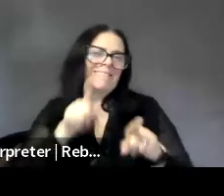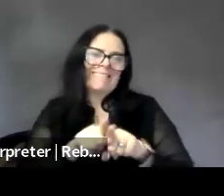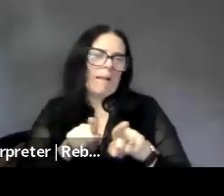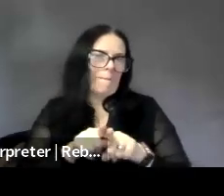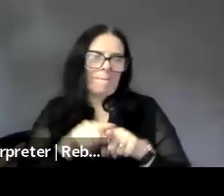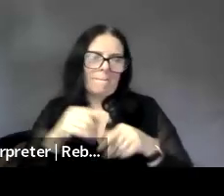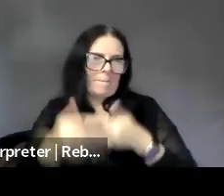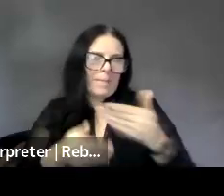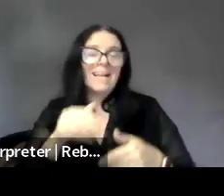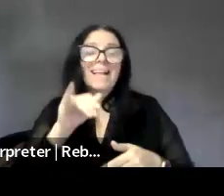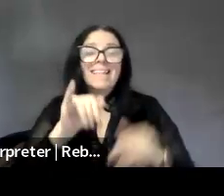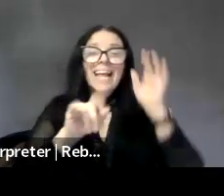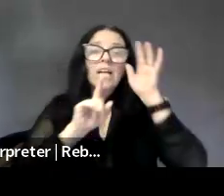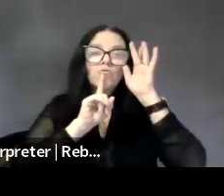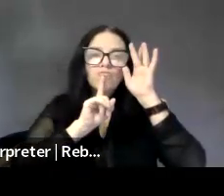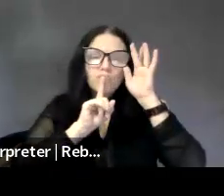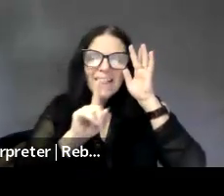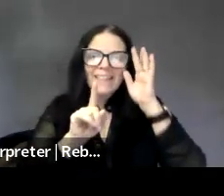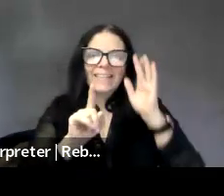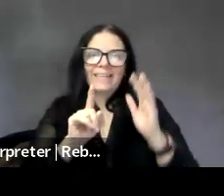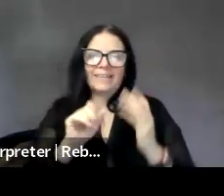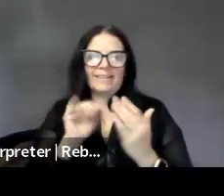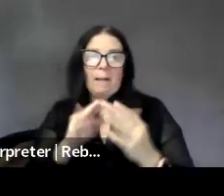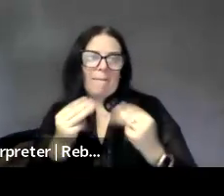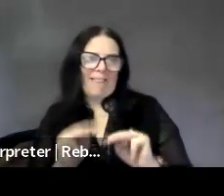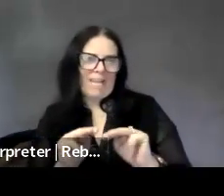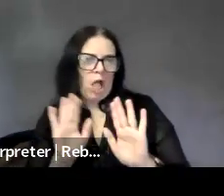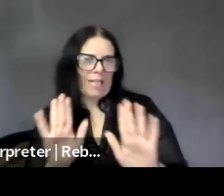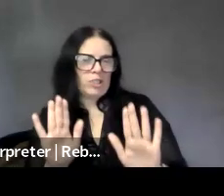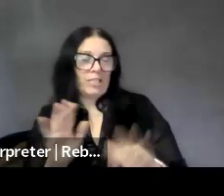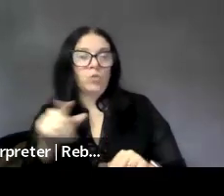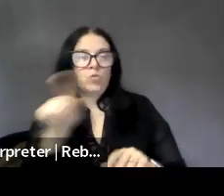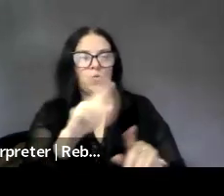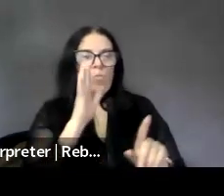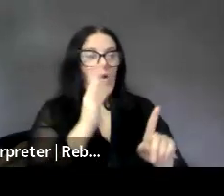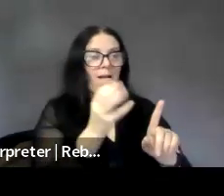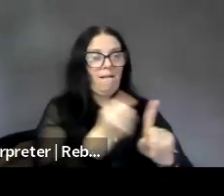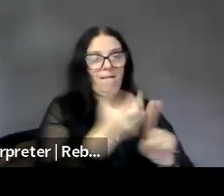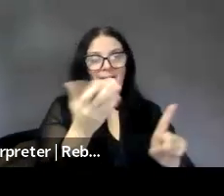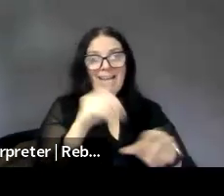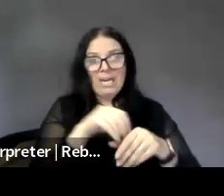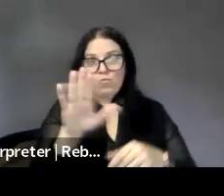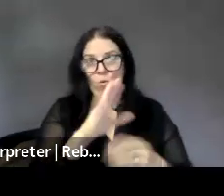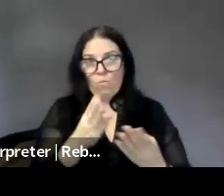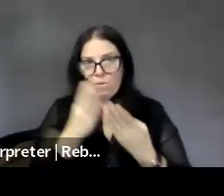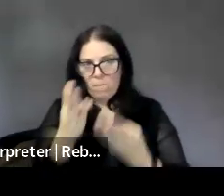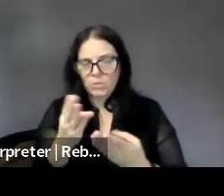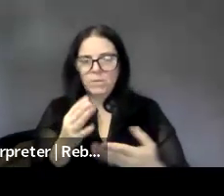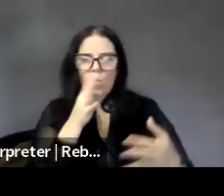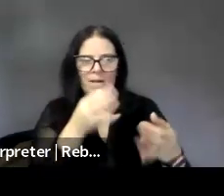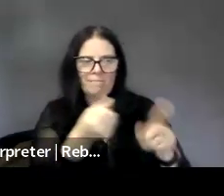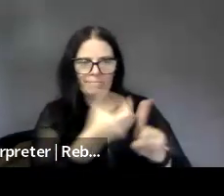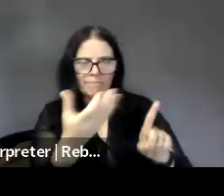actually a methodology. So you outline in your proposal what costs